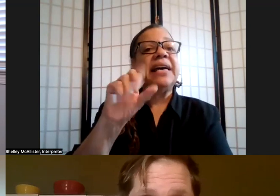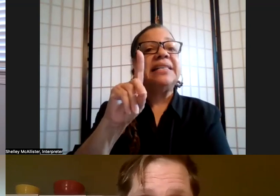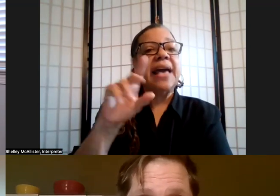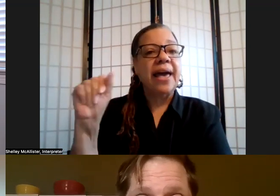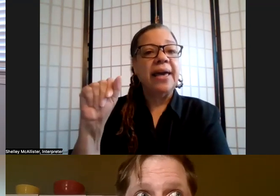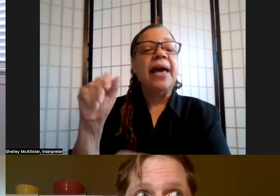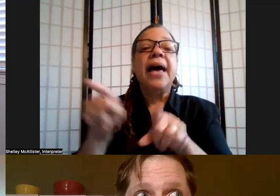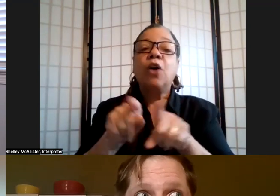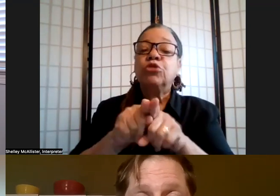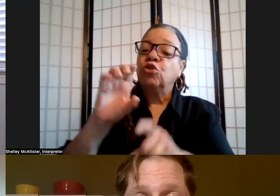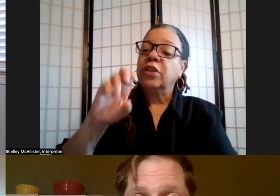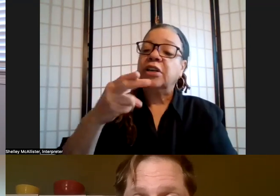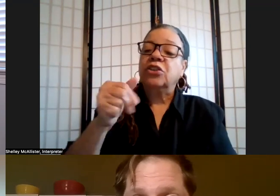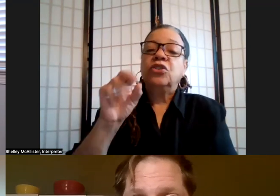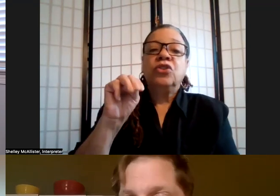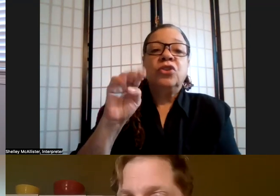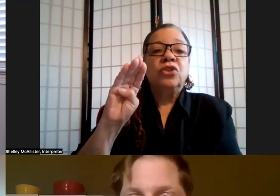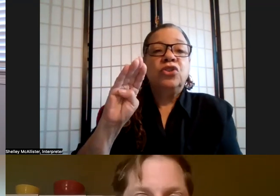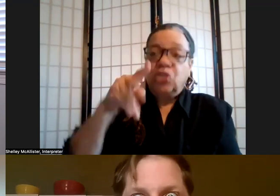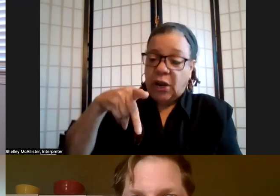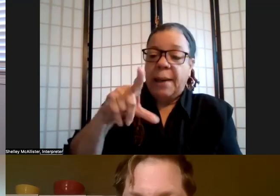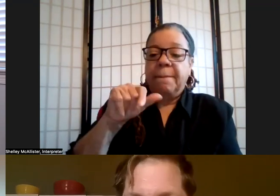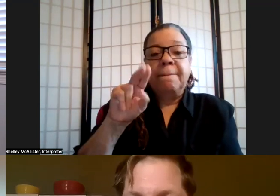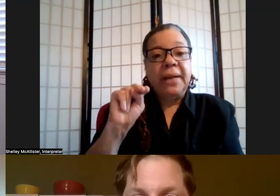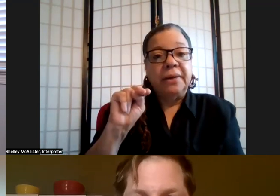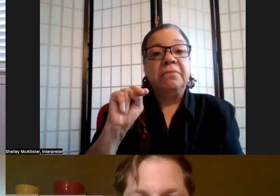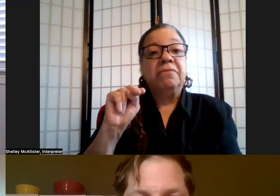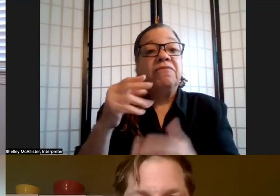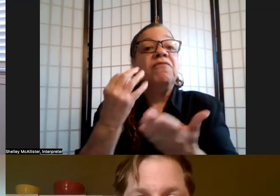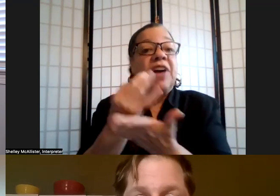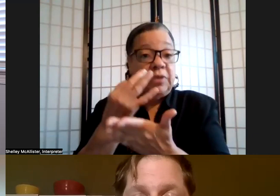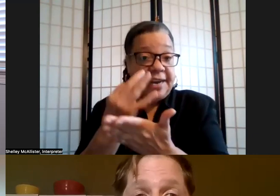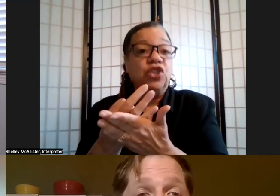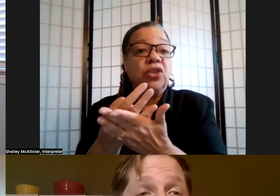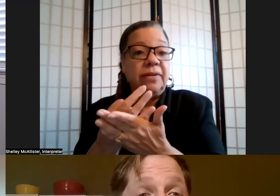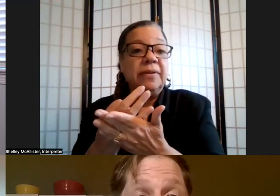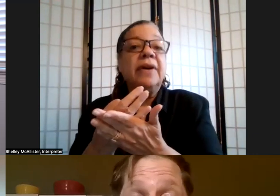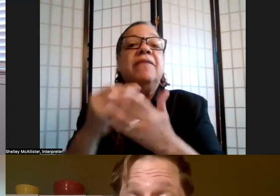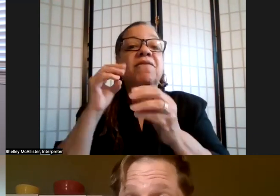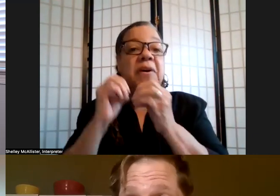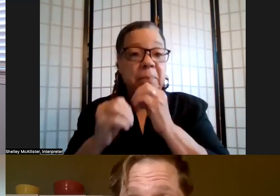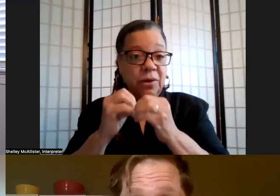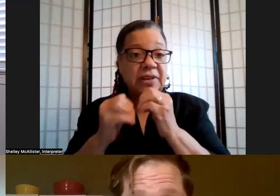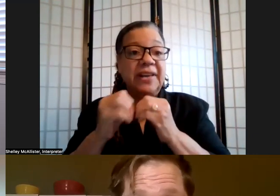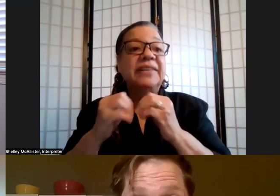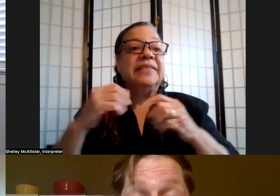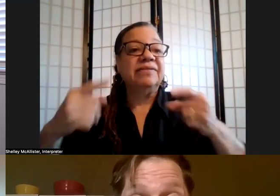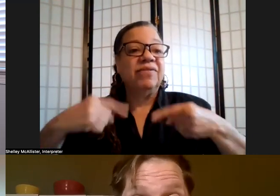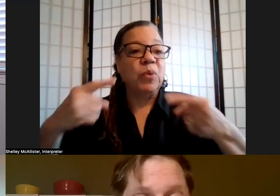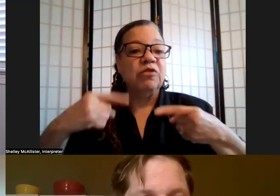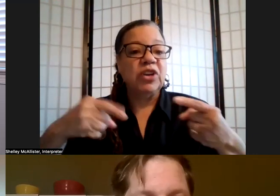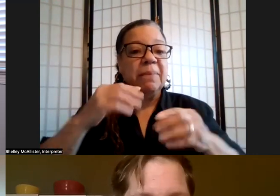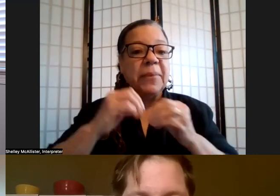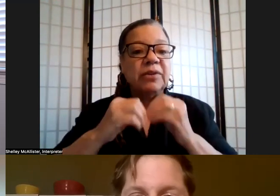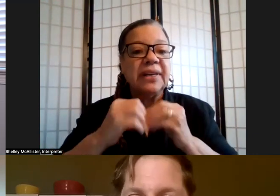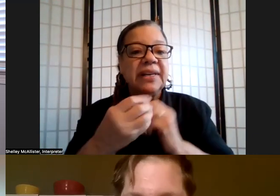Champlin Foundation, who funds changes to physical structures of buildings, etc. Thank you so much to Jan and Stacey. Sorry,